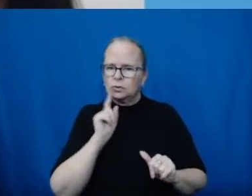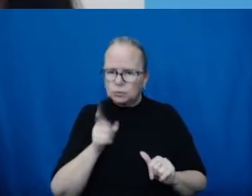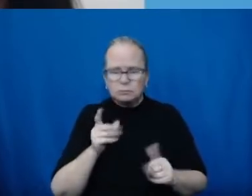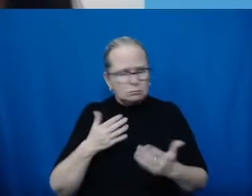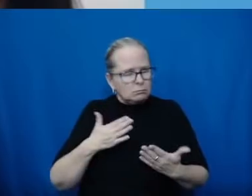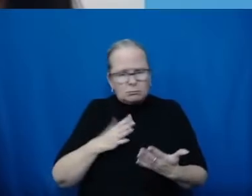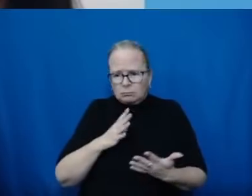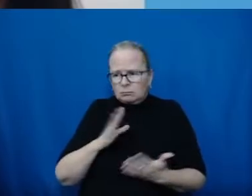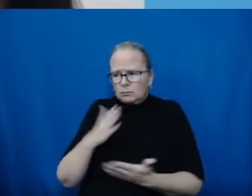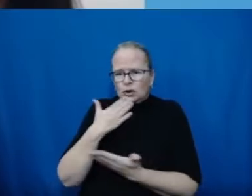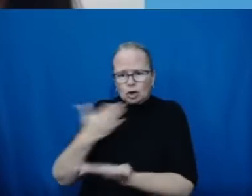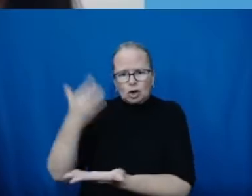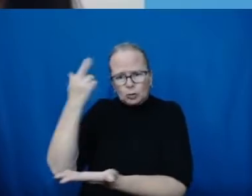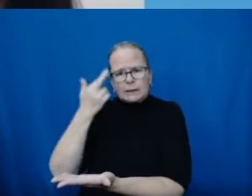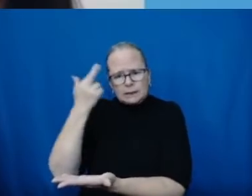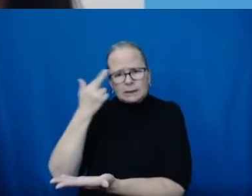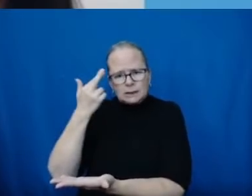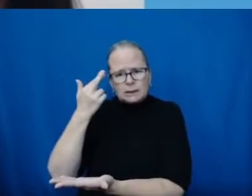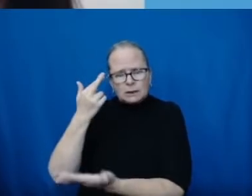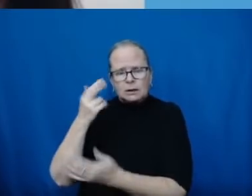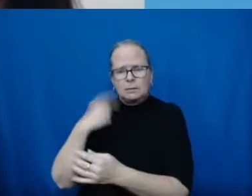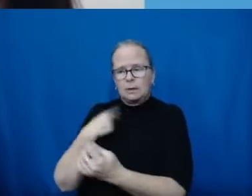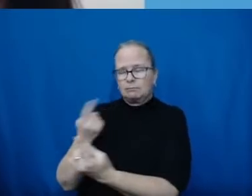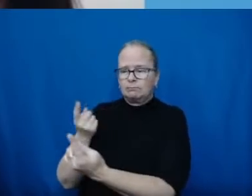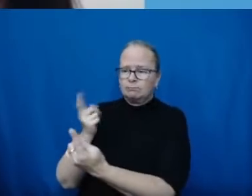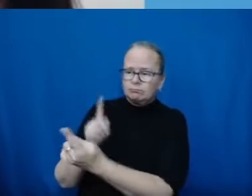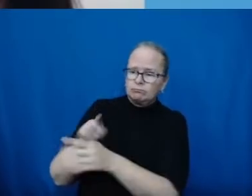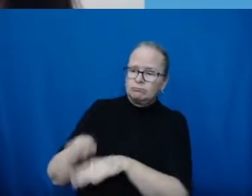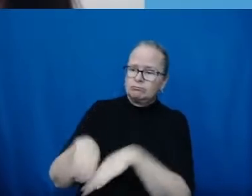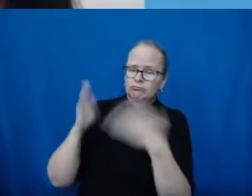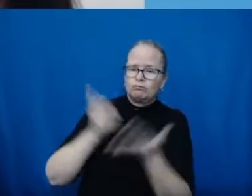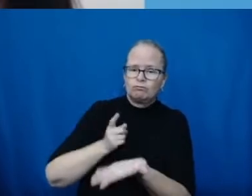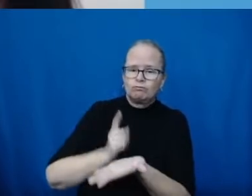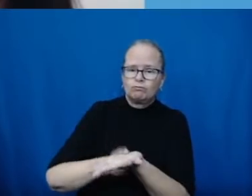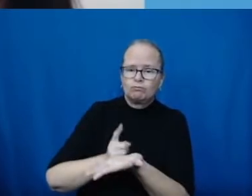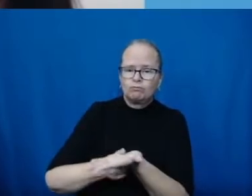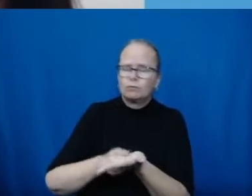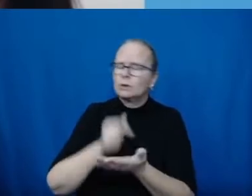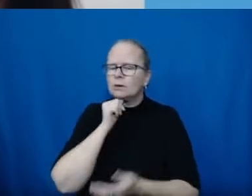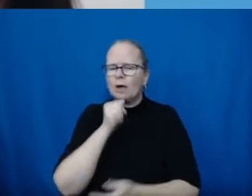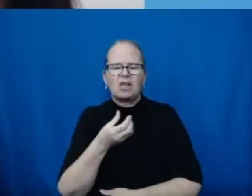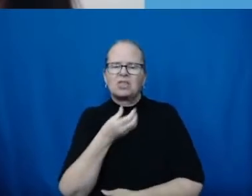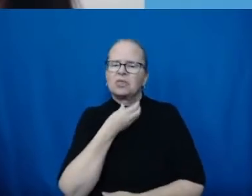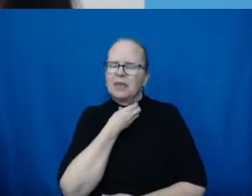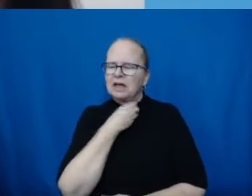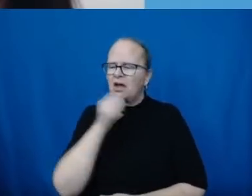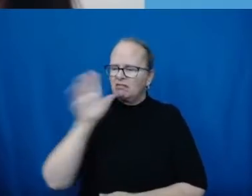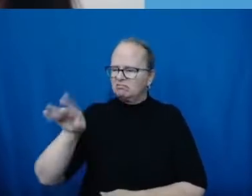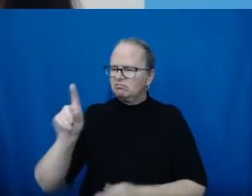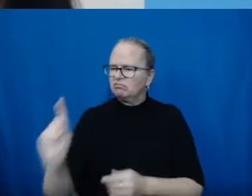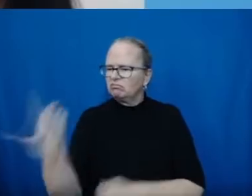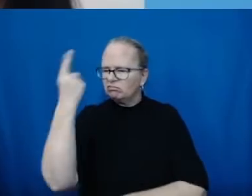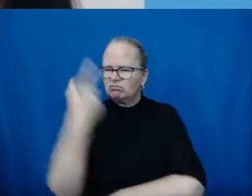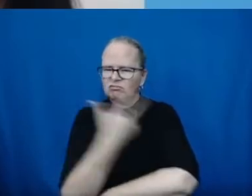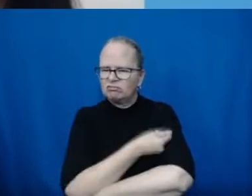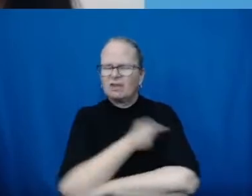kind of non-threatening, non-pressurizing kind of conversations with them, I think that they were very open to it. And a number of them have gone on to get vaccinated.